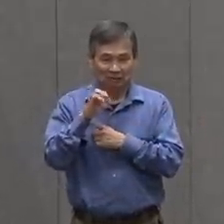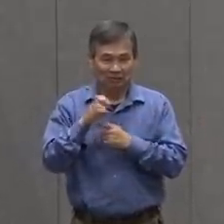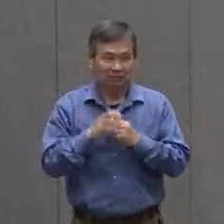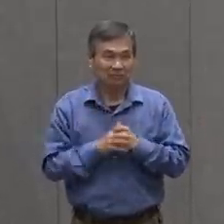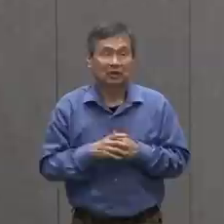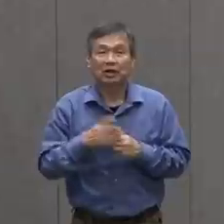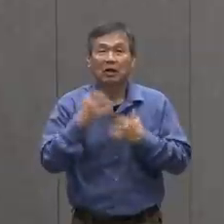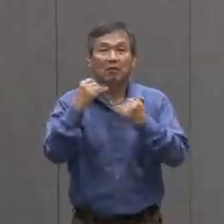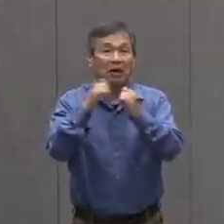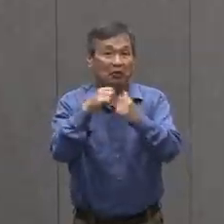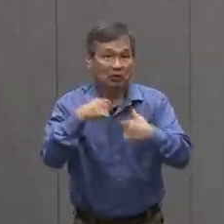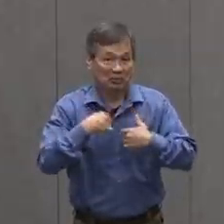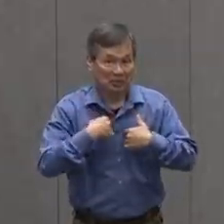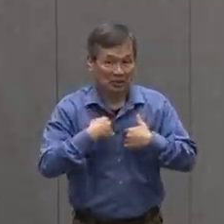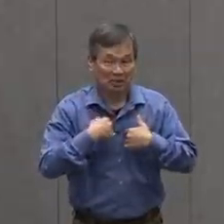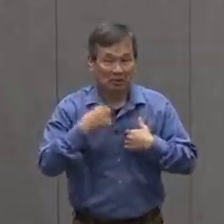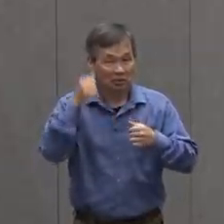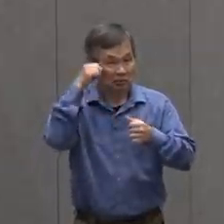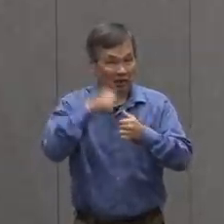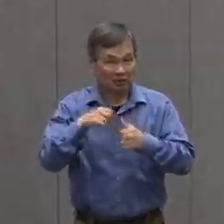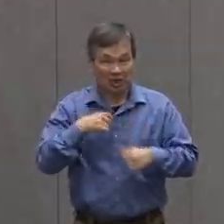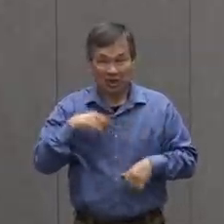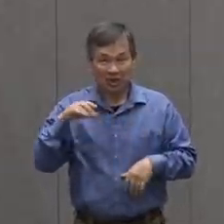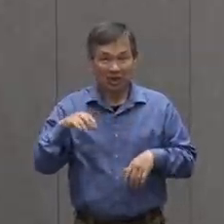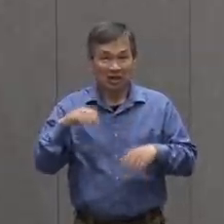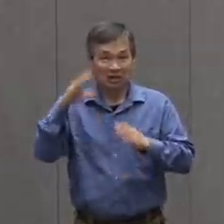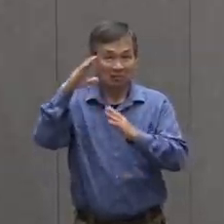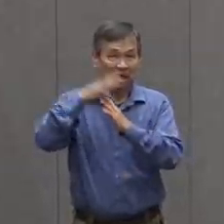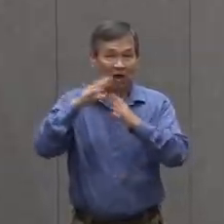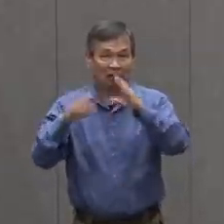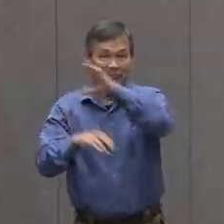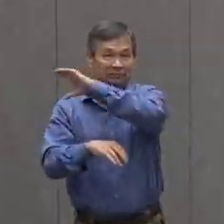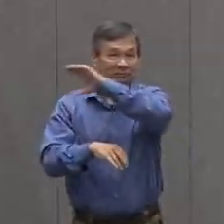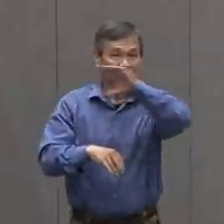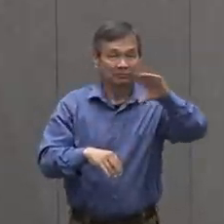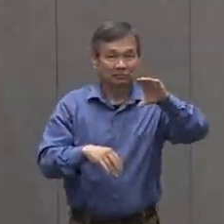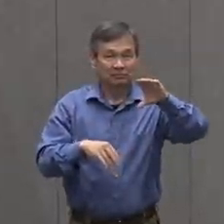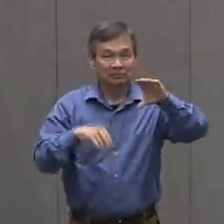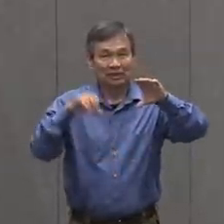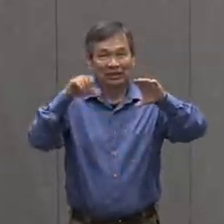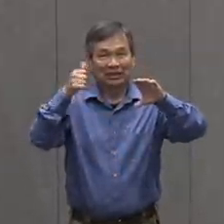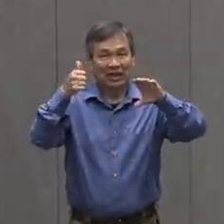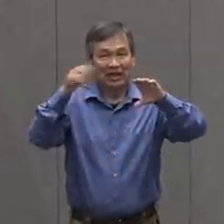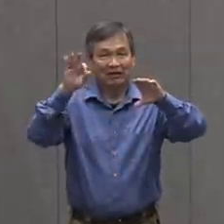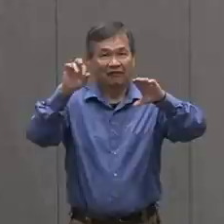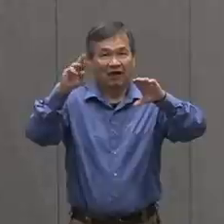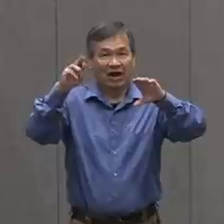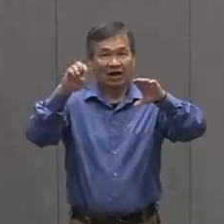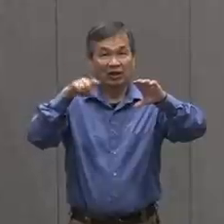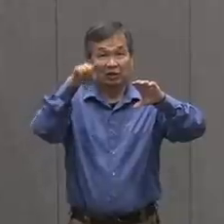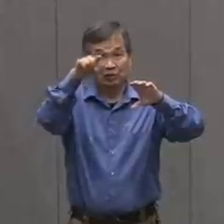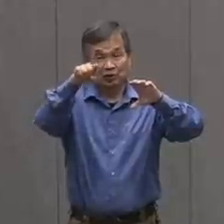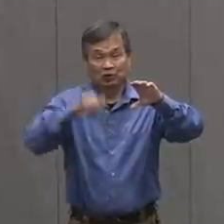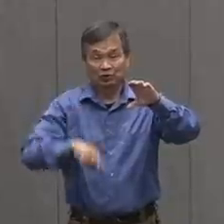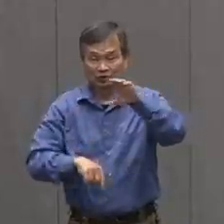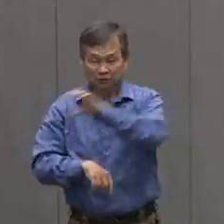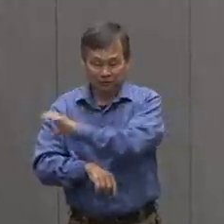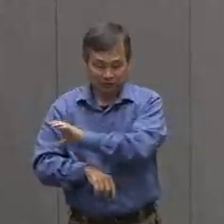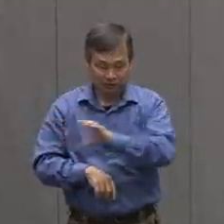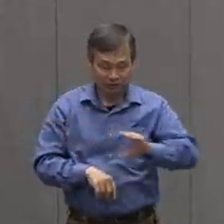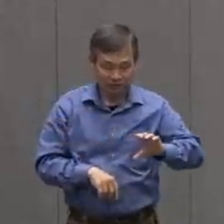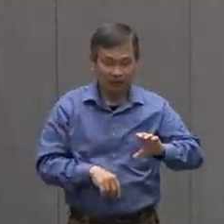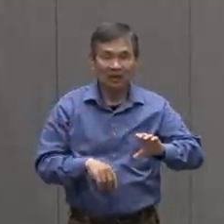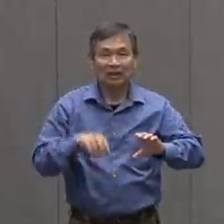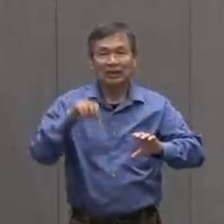play with me at home. I'm the top 10 frame and you're the bottom 10 frame. And I created these little pieces of paper to show when we